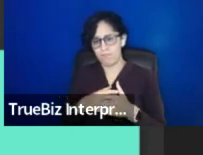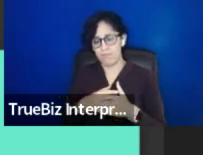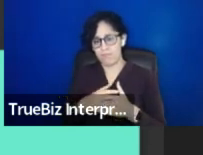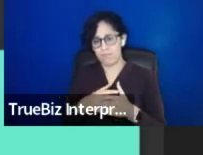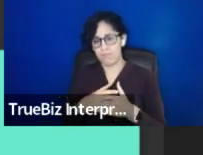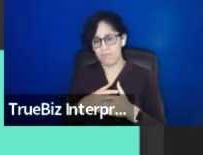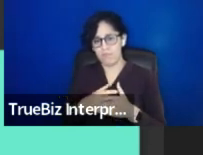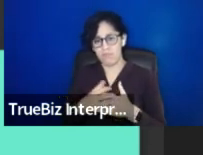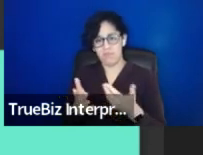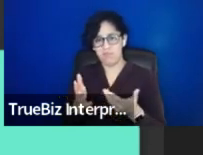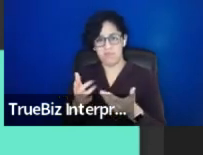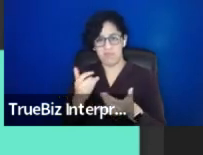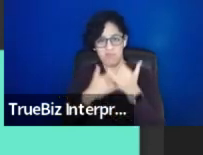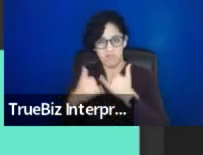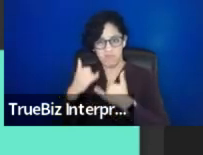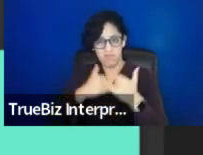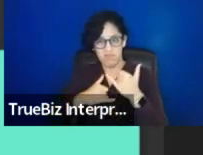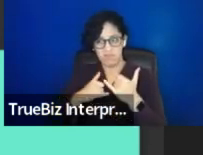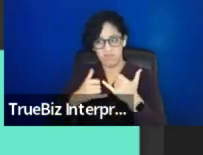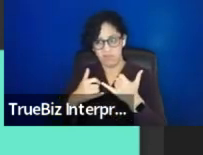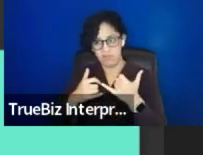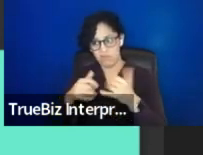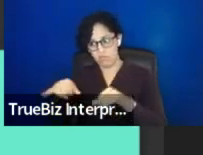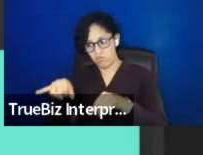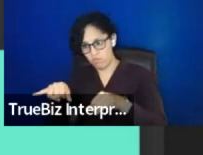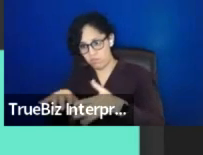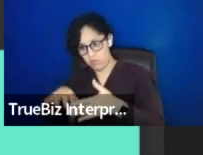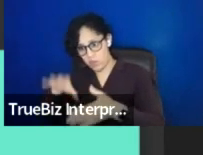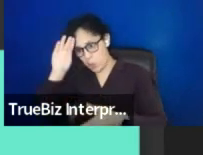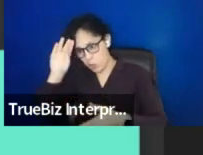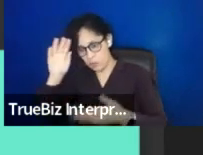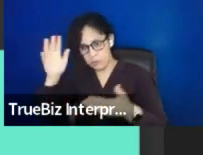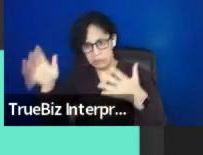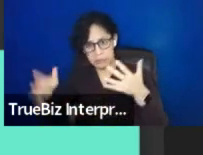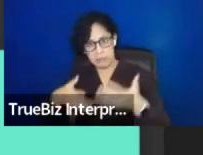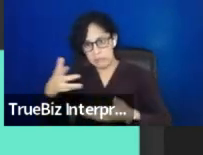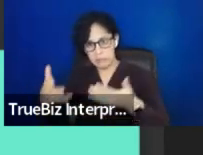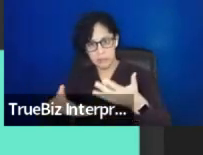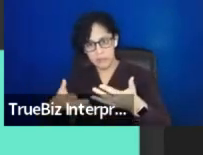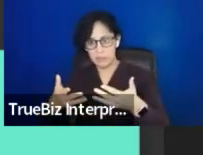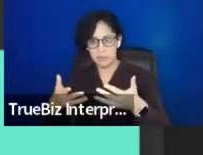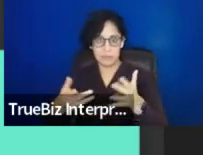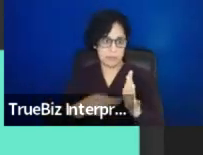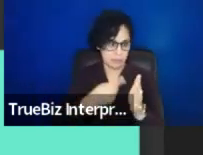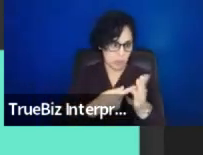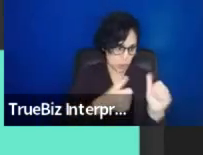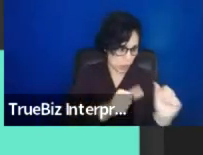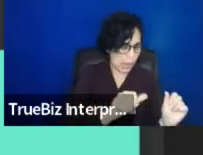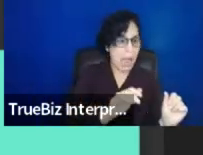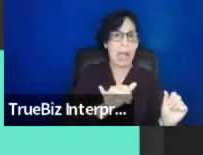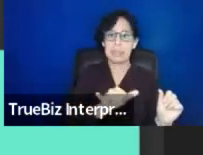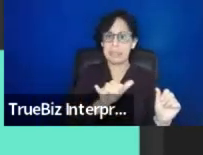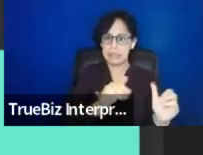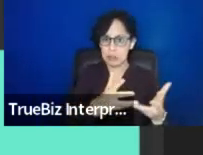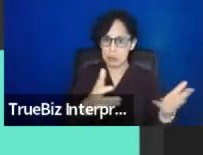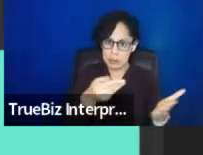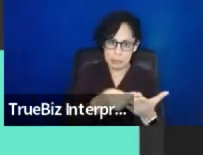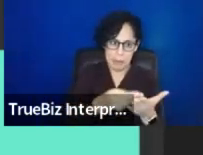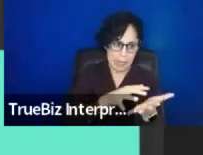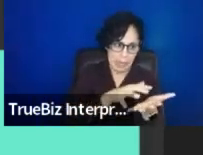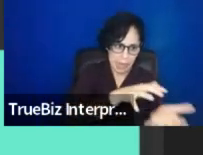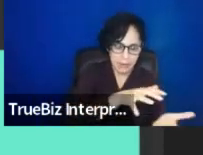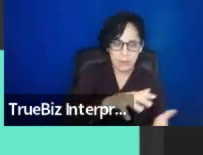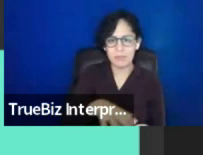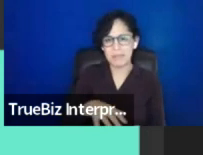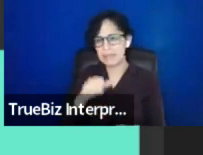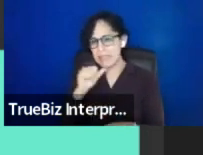and you will learn, and it's a learning curve, right? And you try a thing and you find out that actually we allotted way too much money, or actually not enough money. And then we know